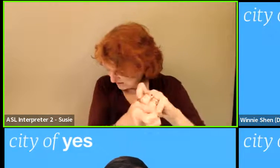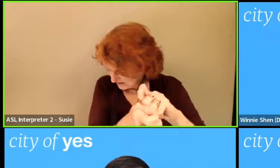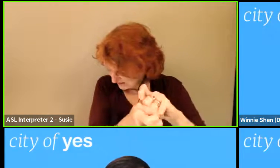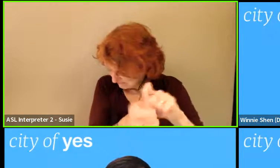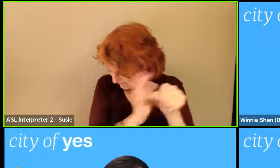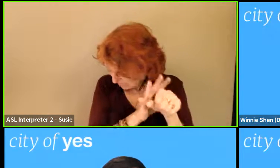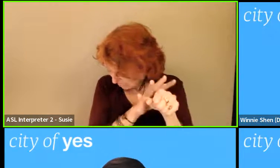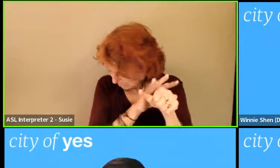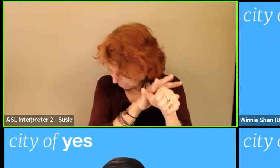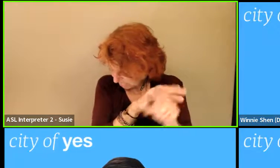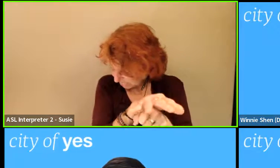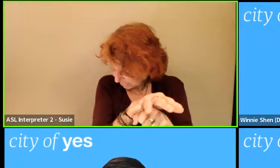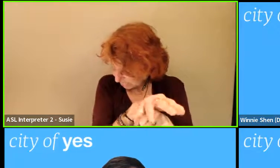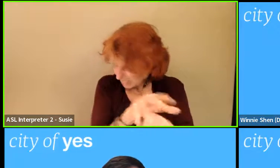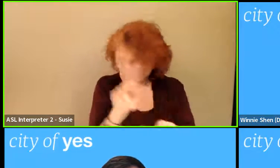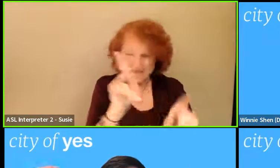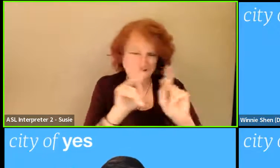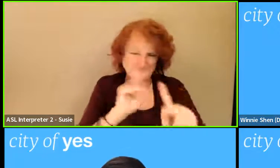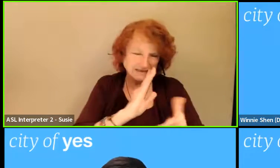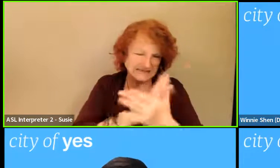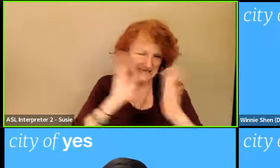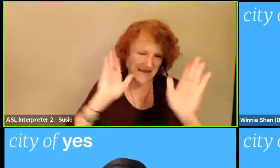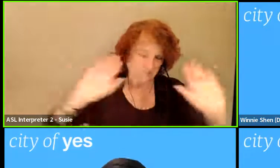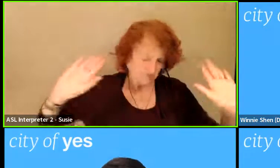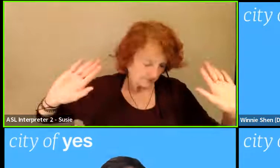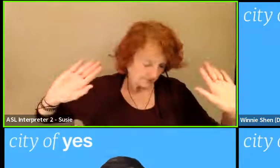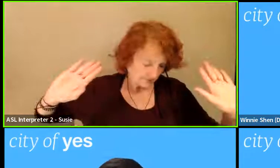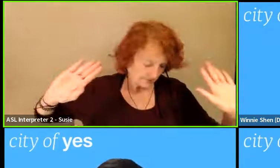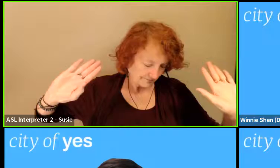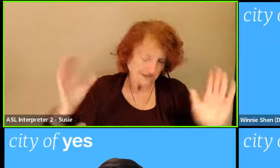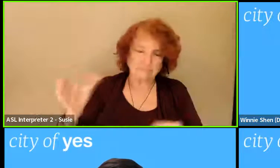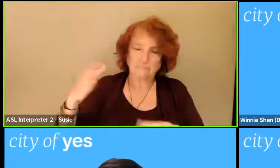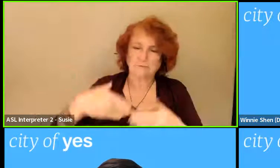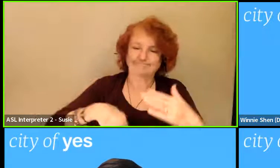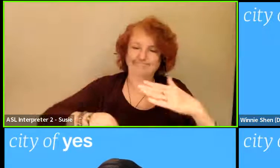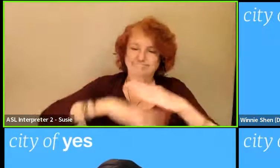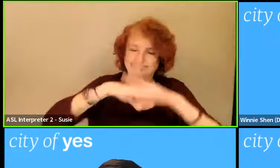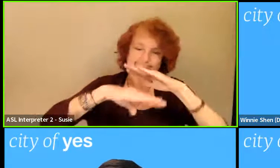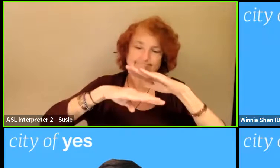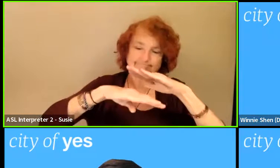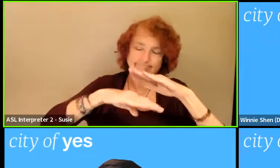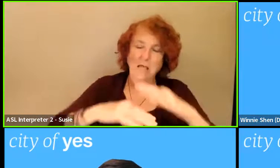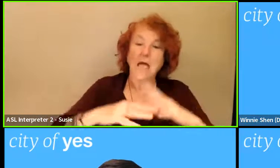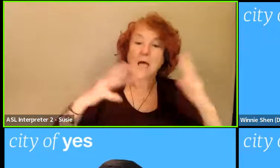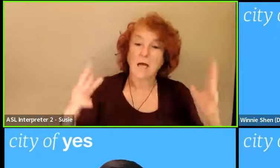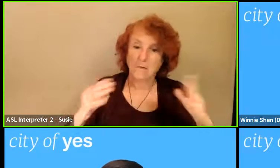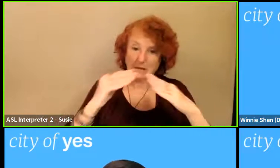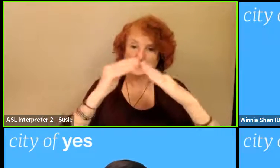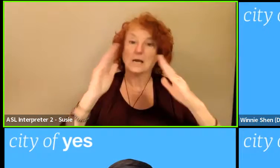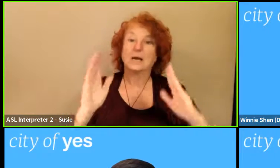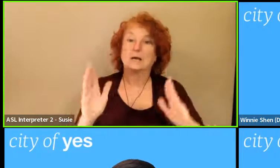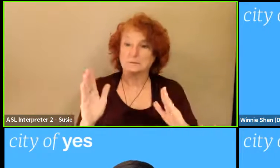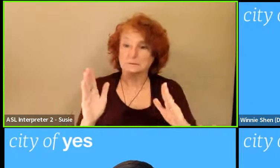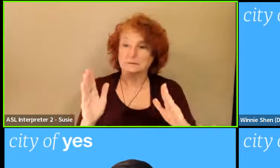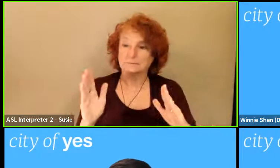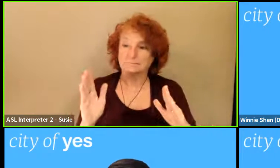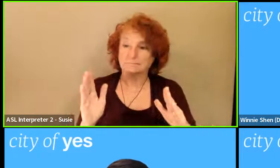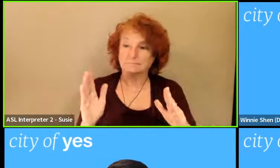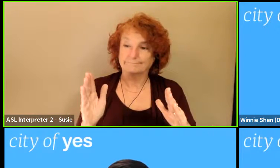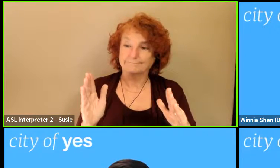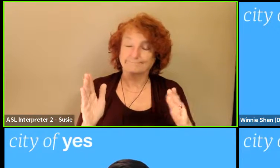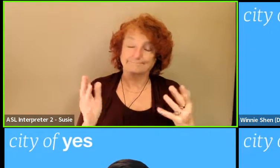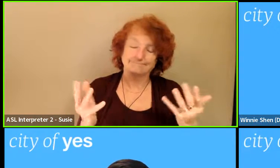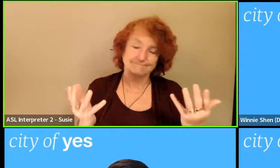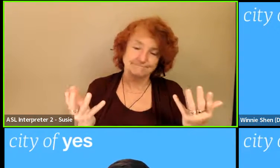room, no more people, and just cap the amount of housing that we have in the city,